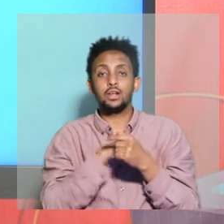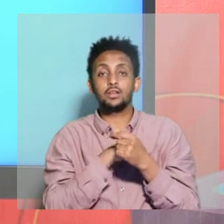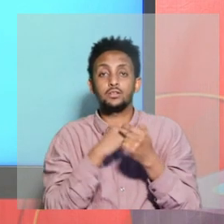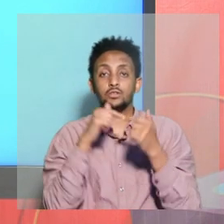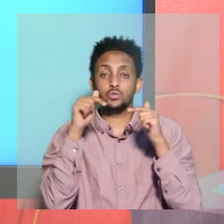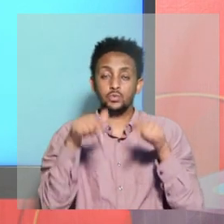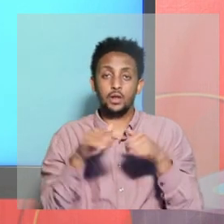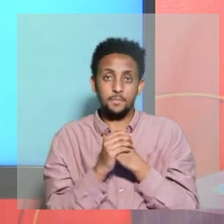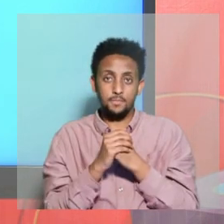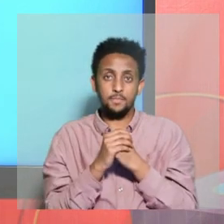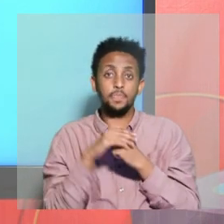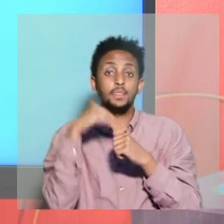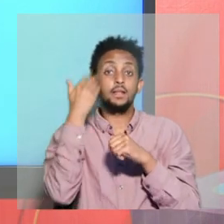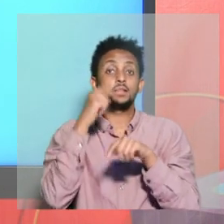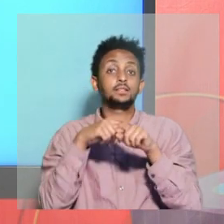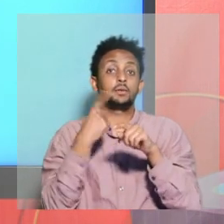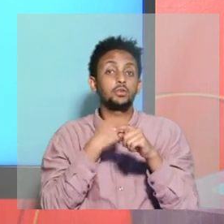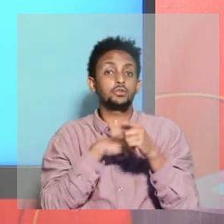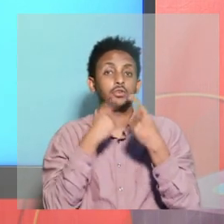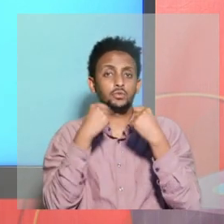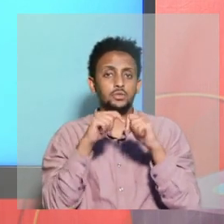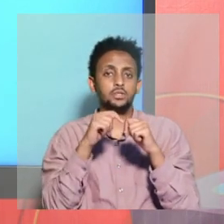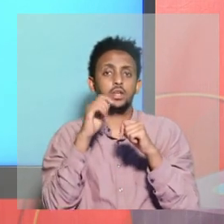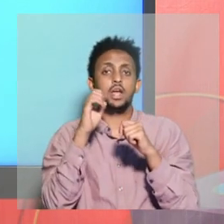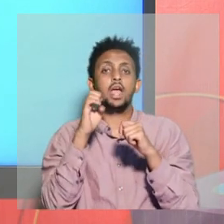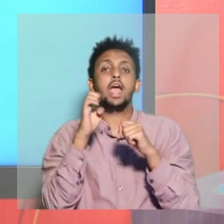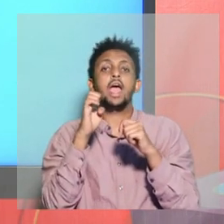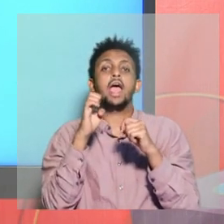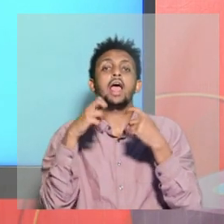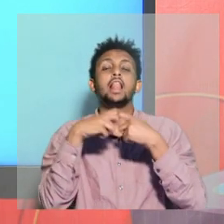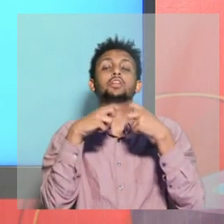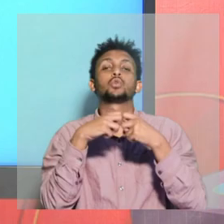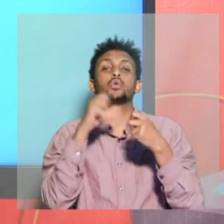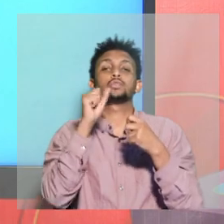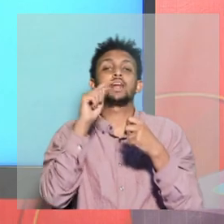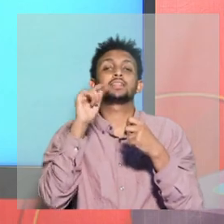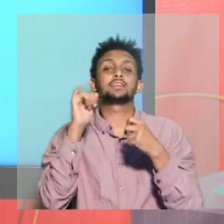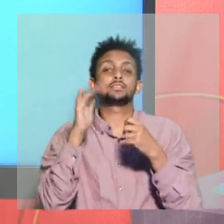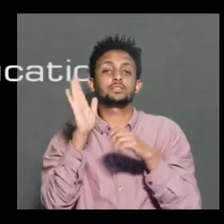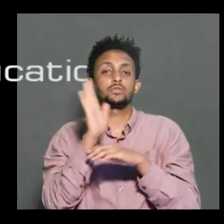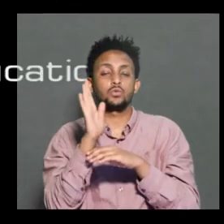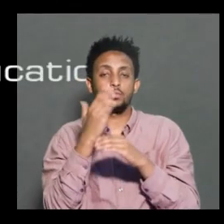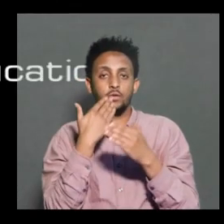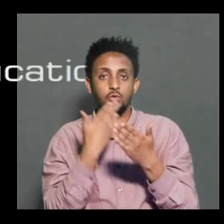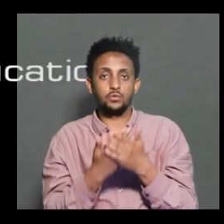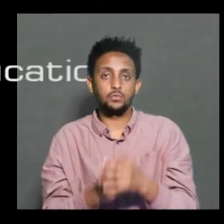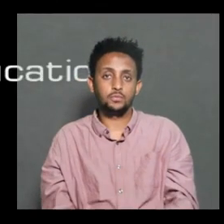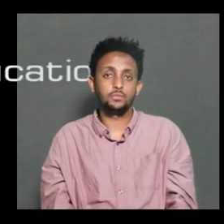for today. Next time we'll try to see about electrostatics. So goodbye for today.